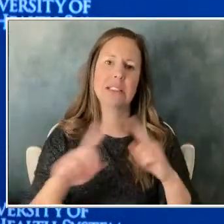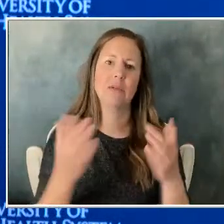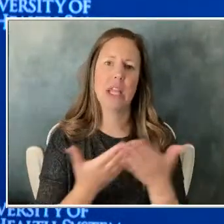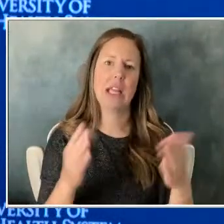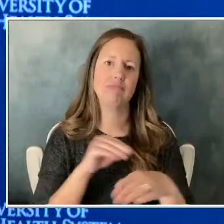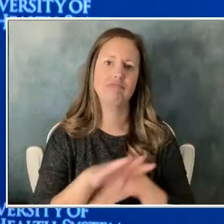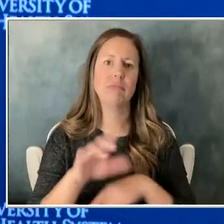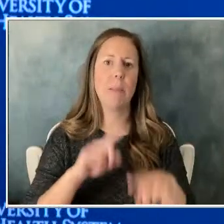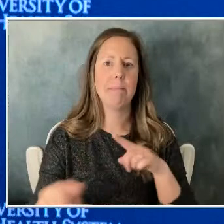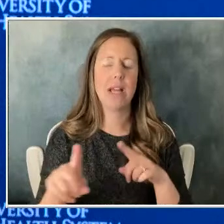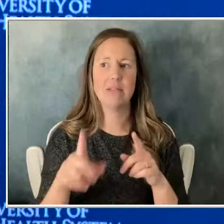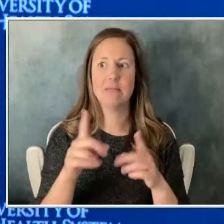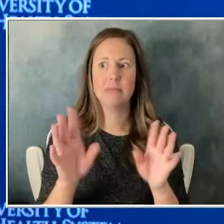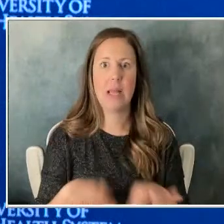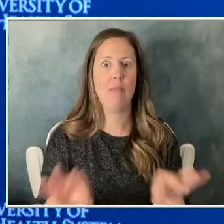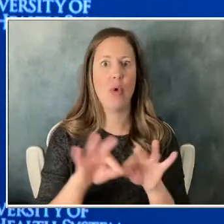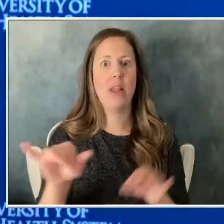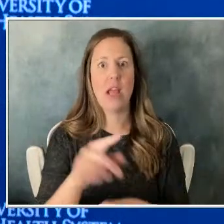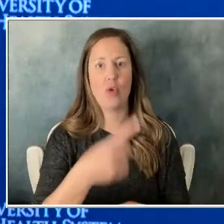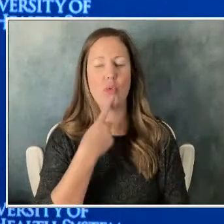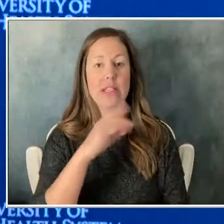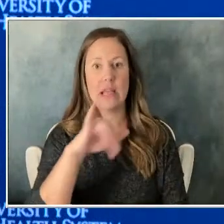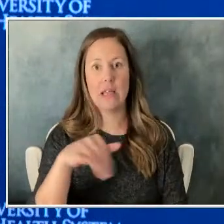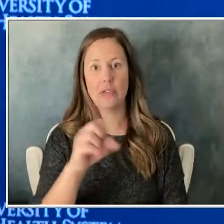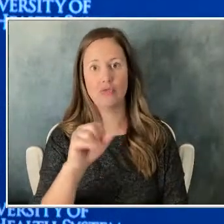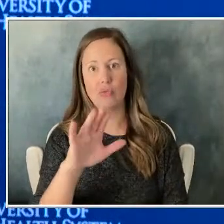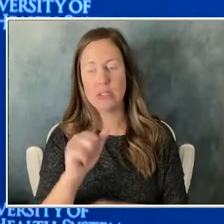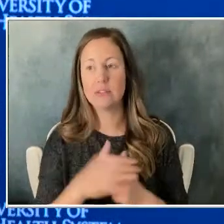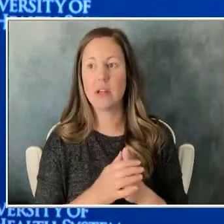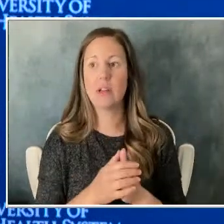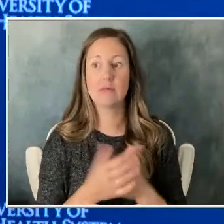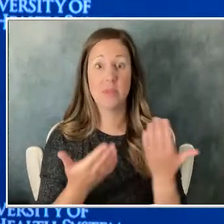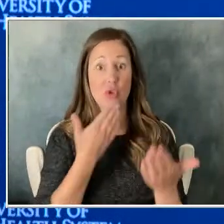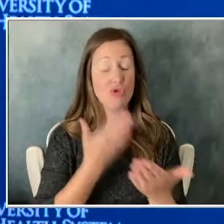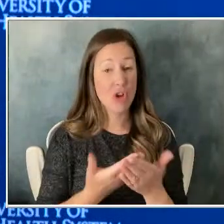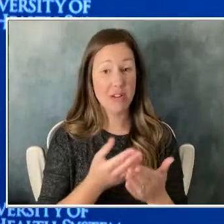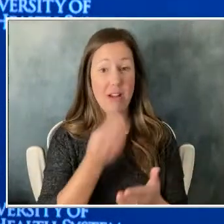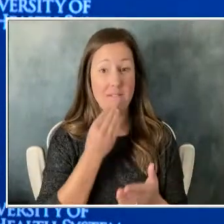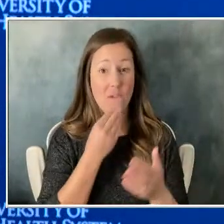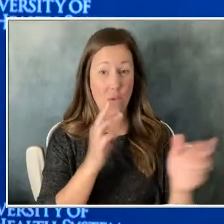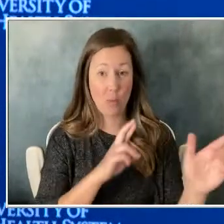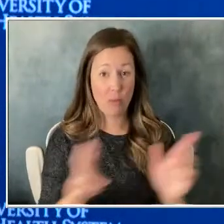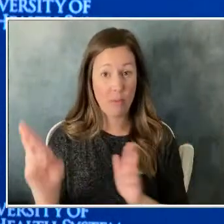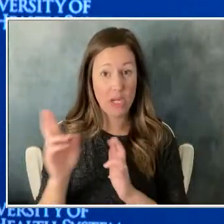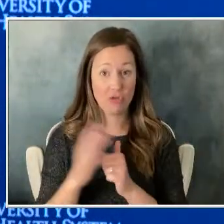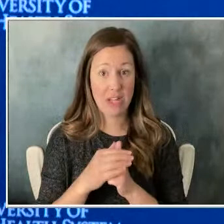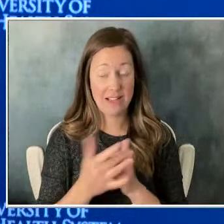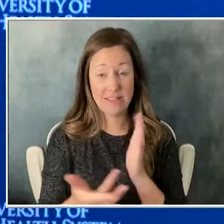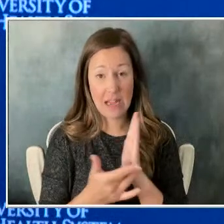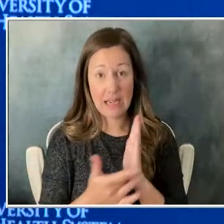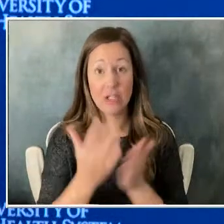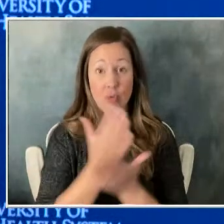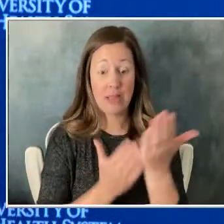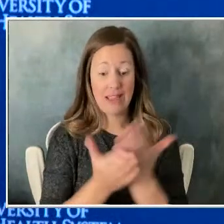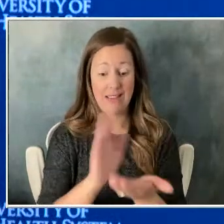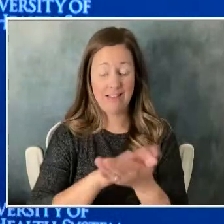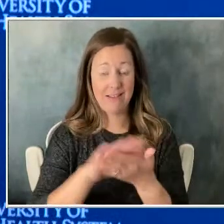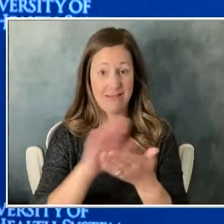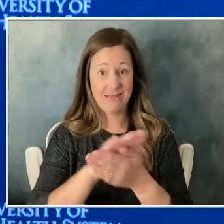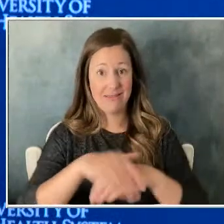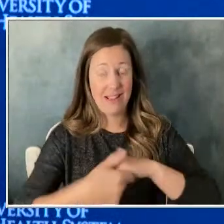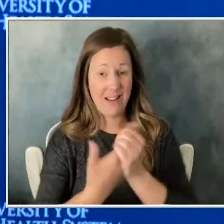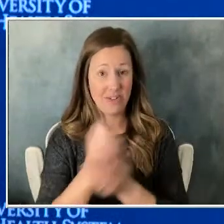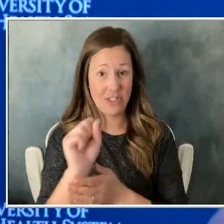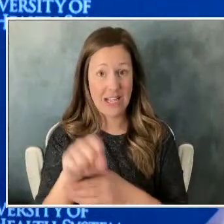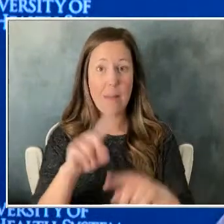Jessica, adequate food preparation techniques. So that definitely is hand hygiene, but it's also making sure